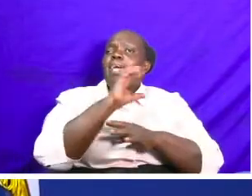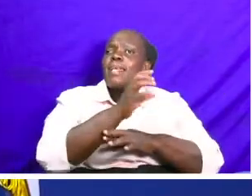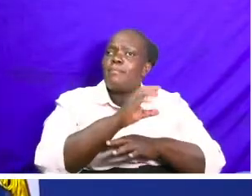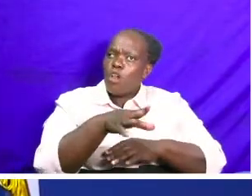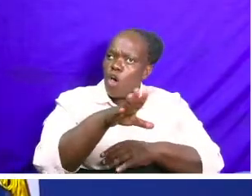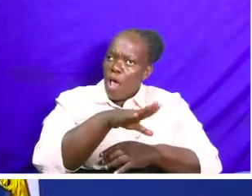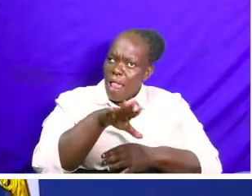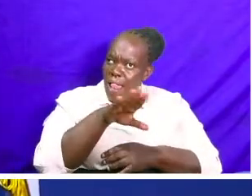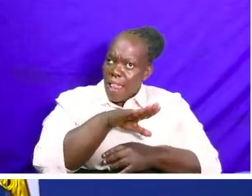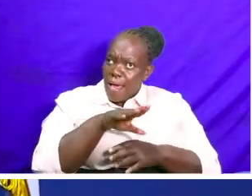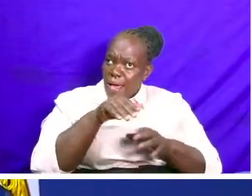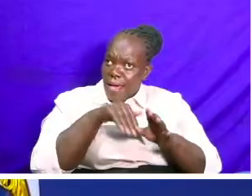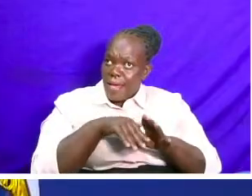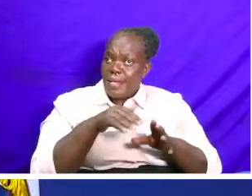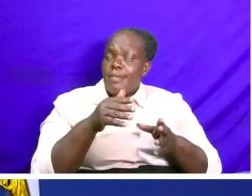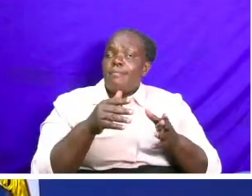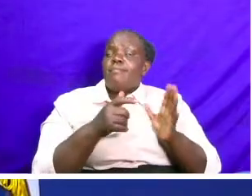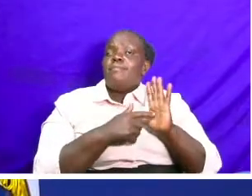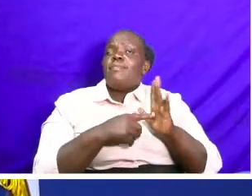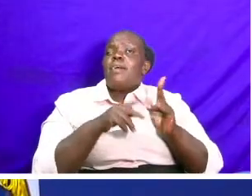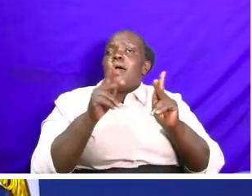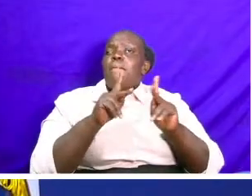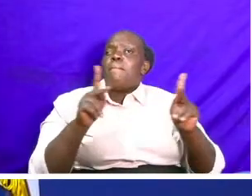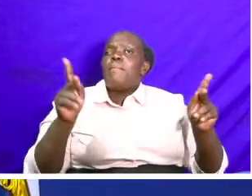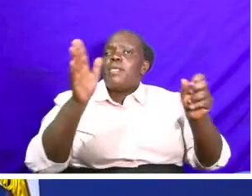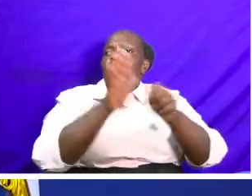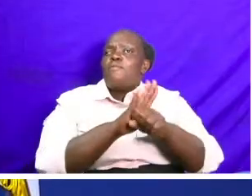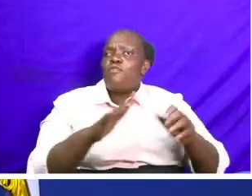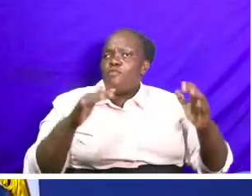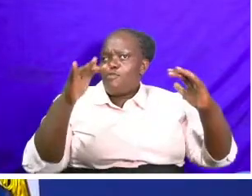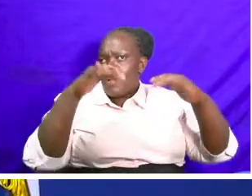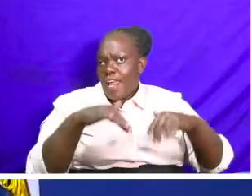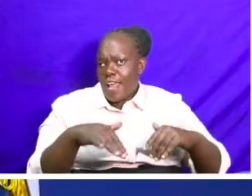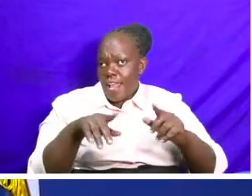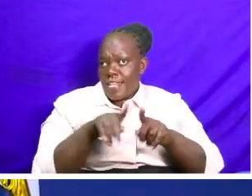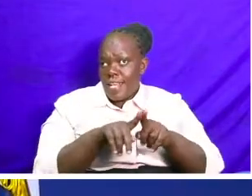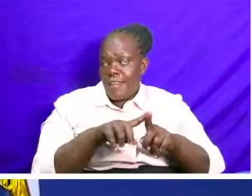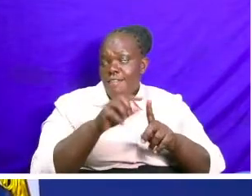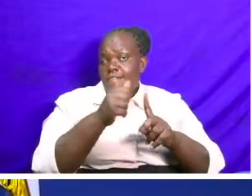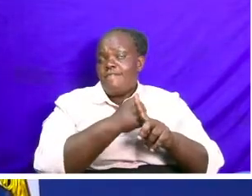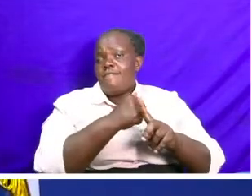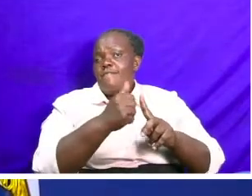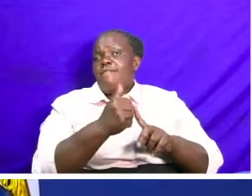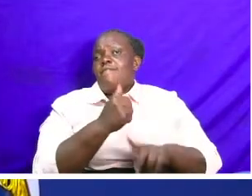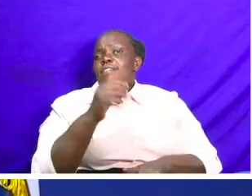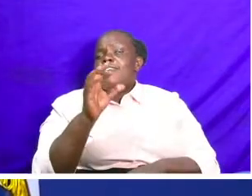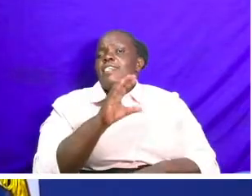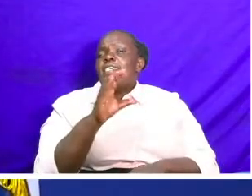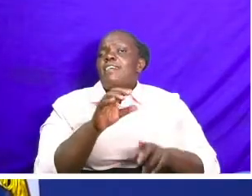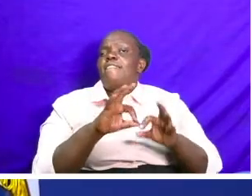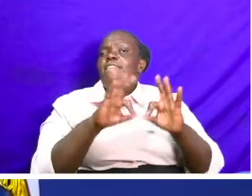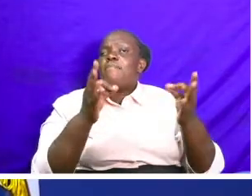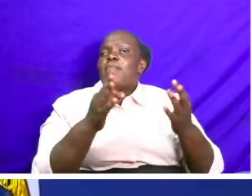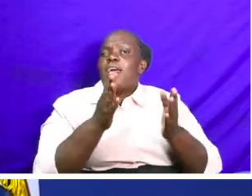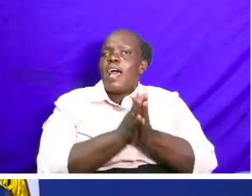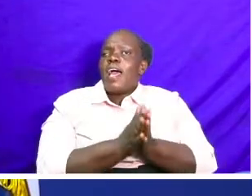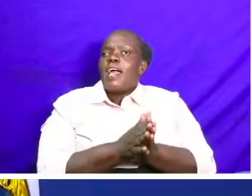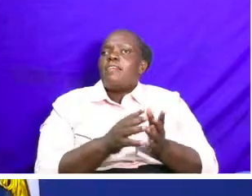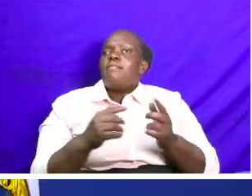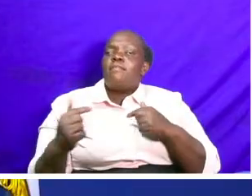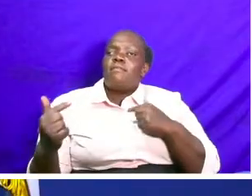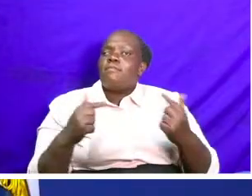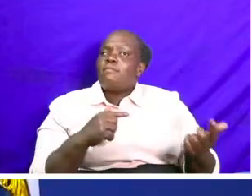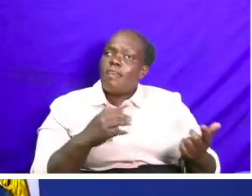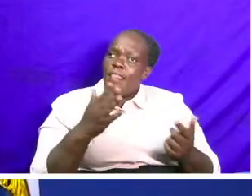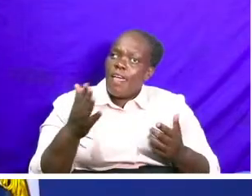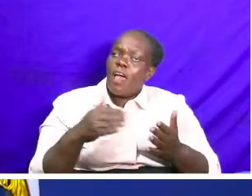elements infiltrating peaceful gatherings. Such violence harms citizens, families, and businesses,